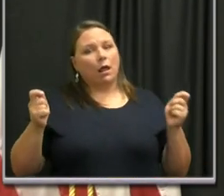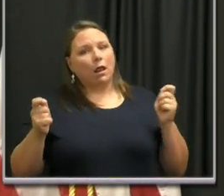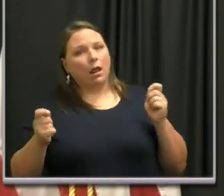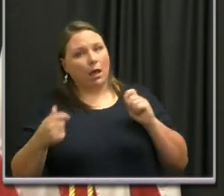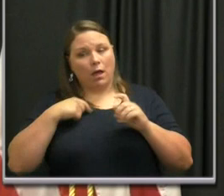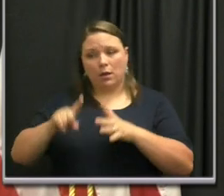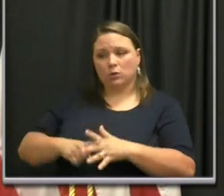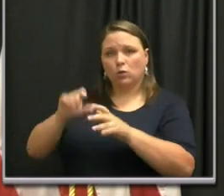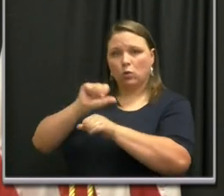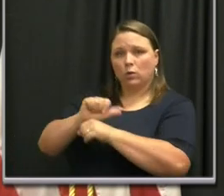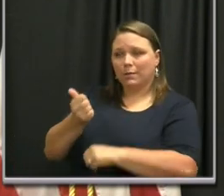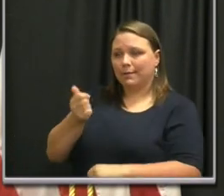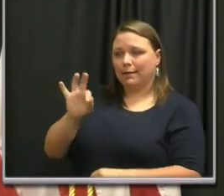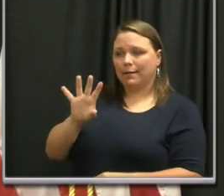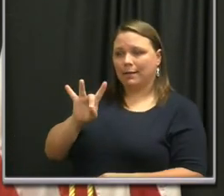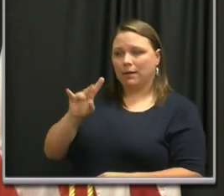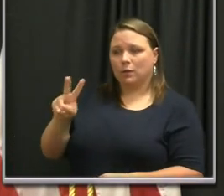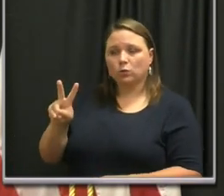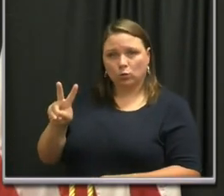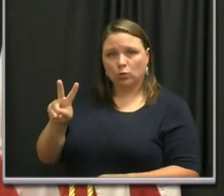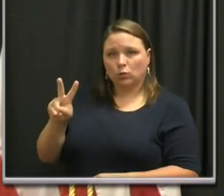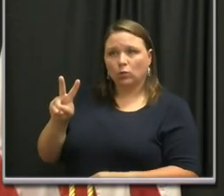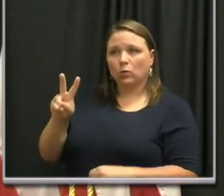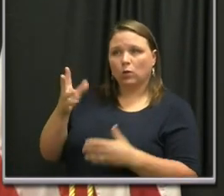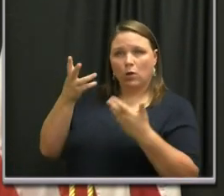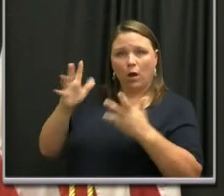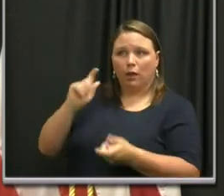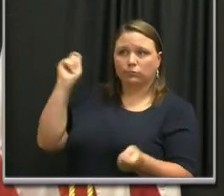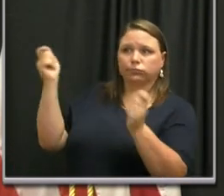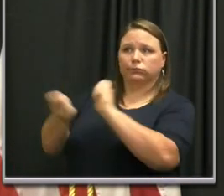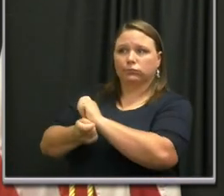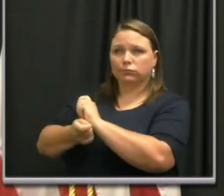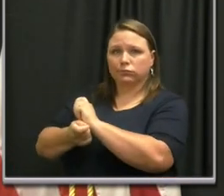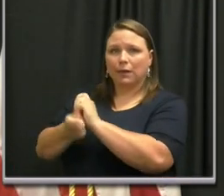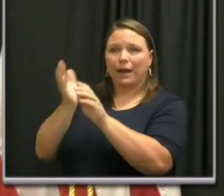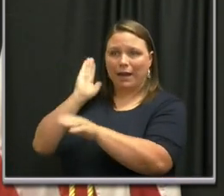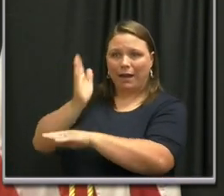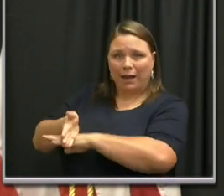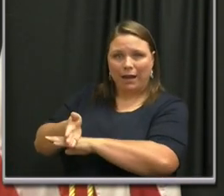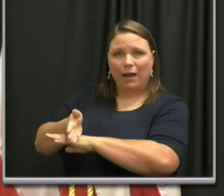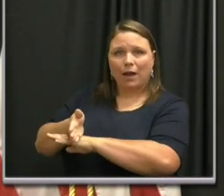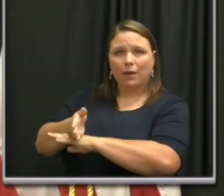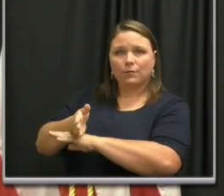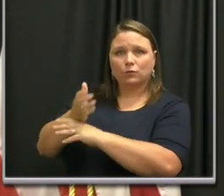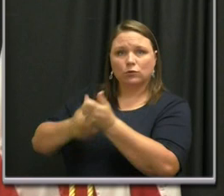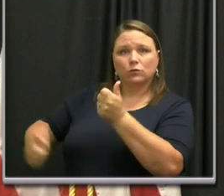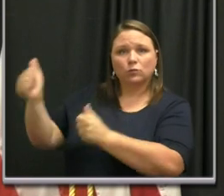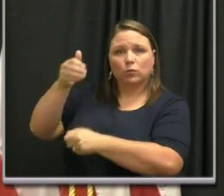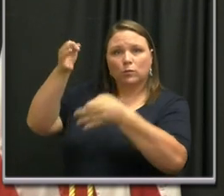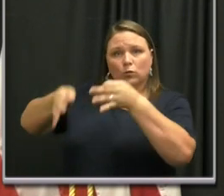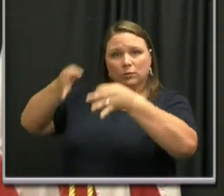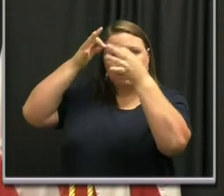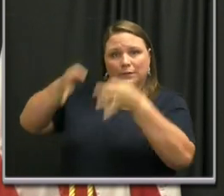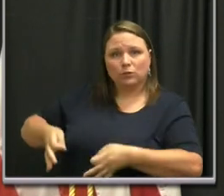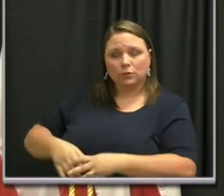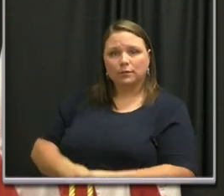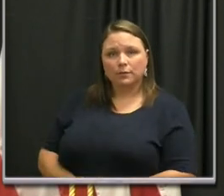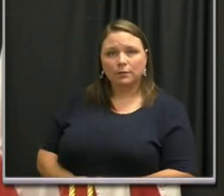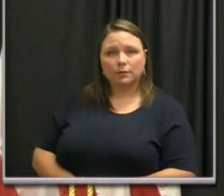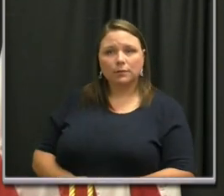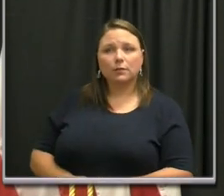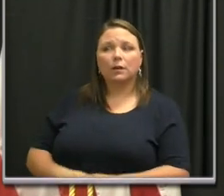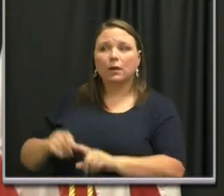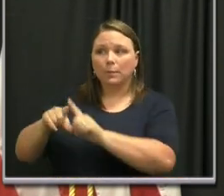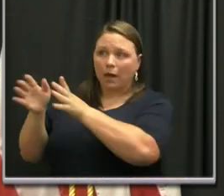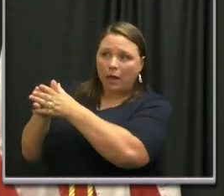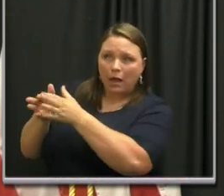1982, when drastic changes were made in the aftermath of a Supreme Court decision. And then